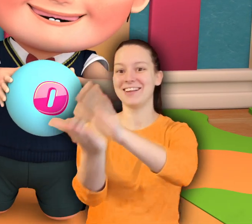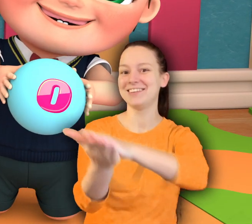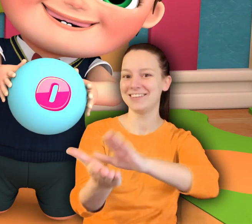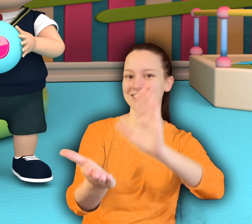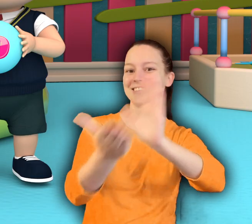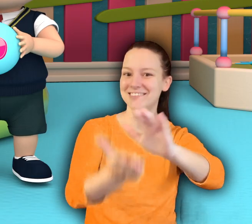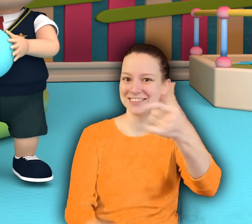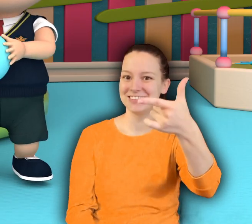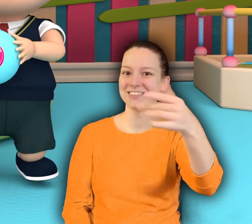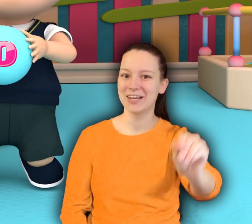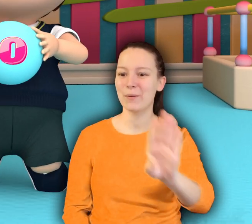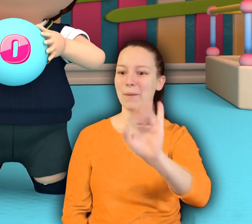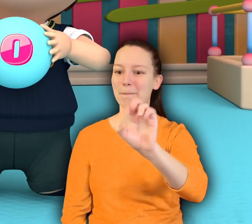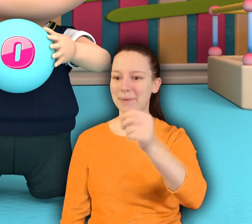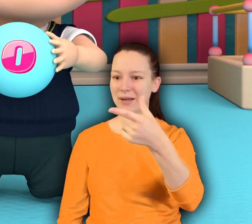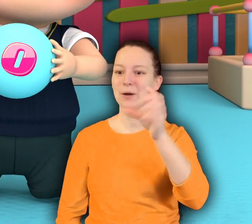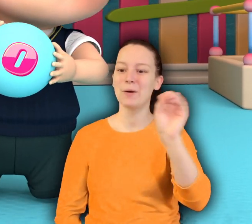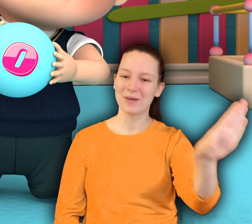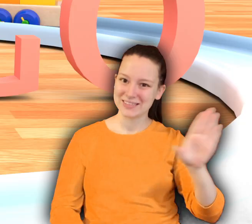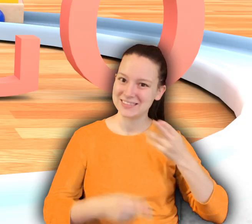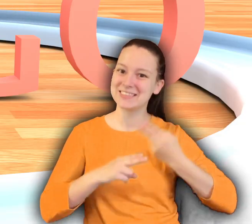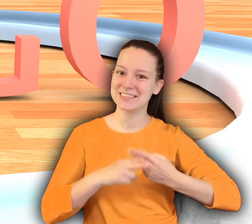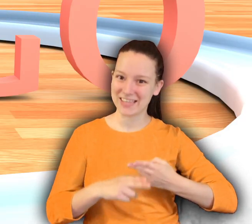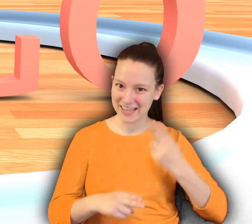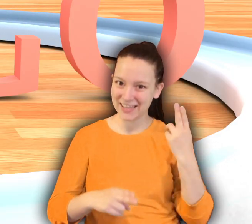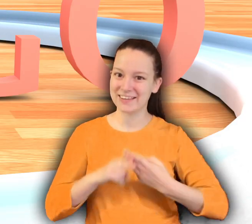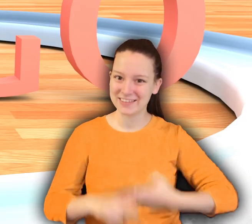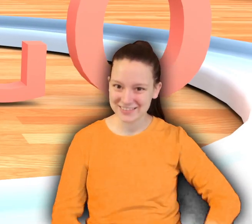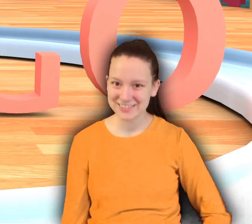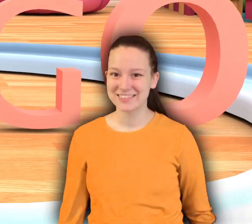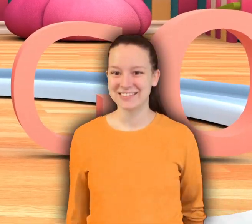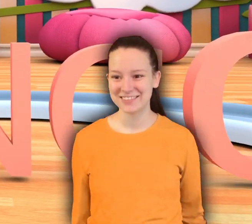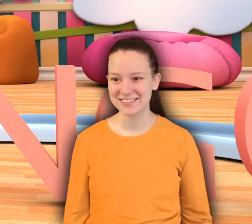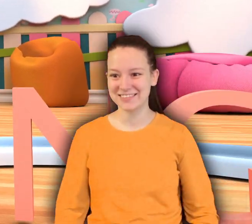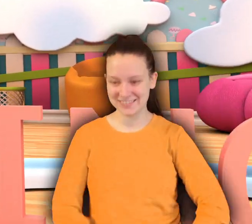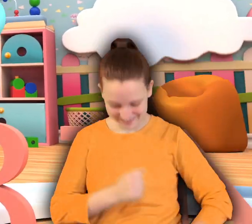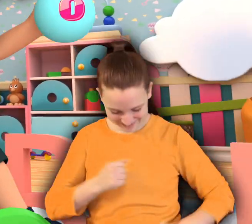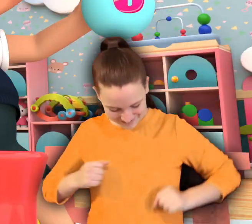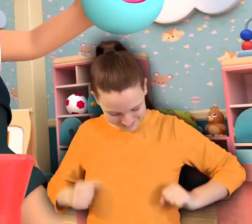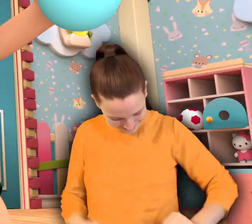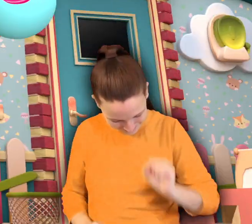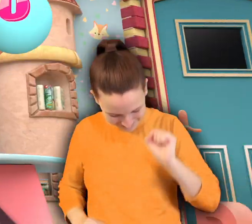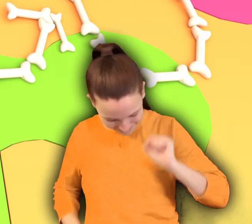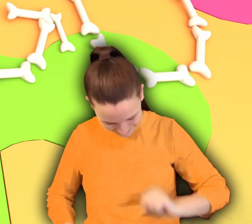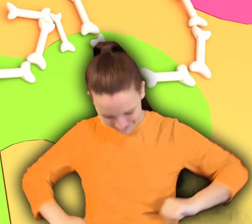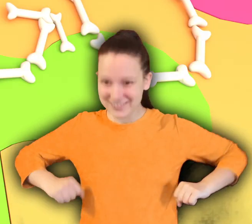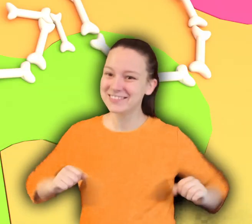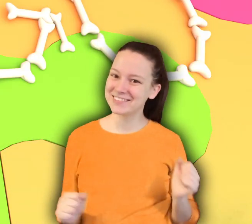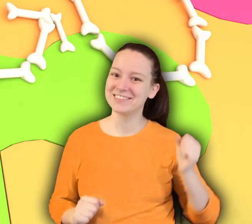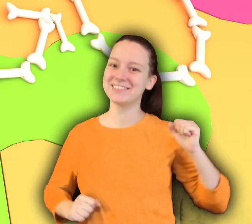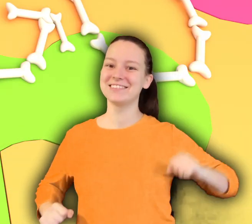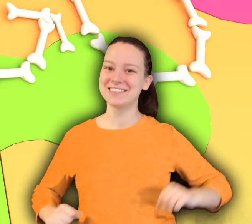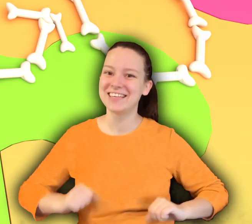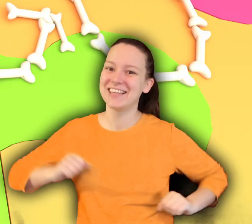-G-O N-G Bingo was his name-o N-G-O, N-O, N